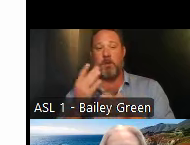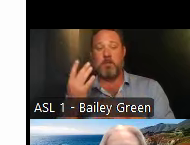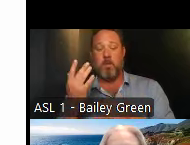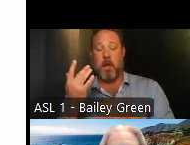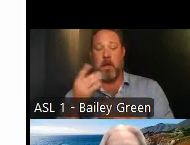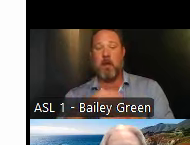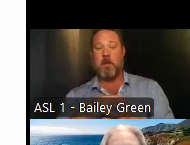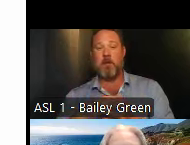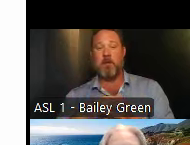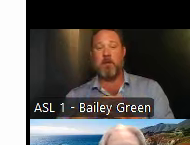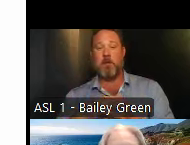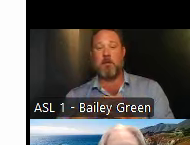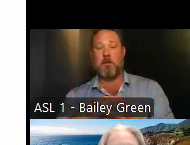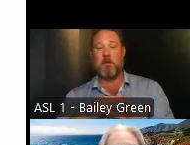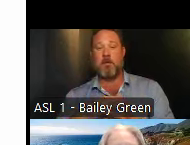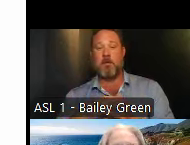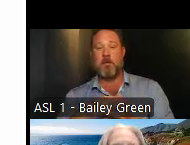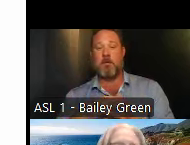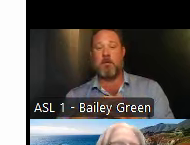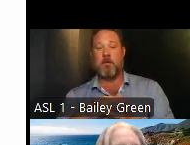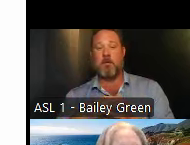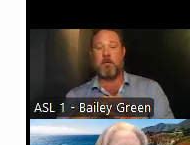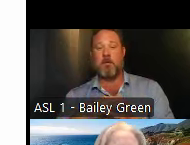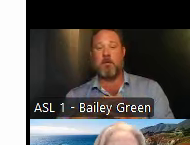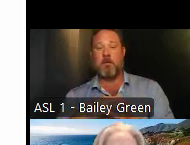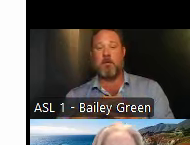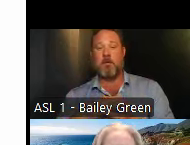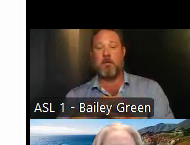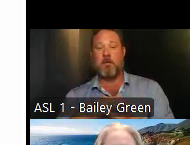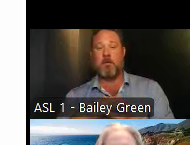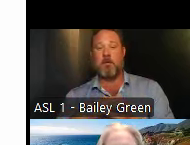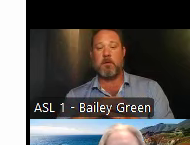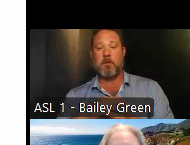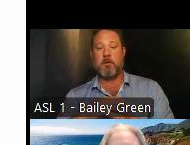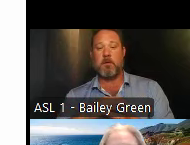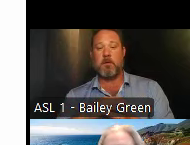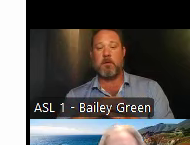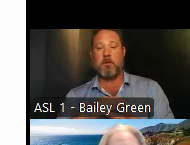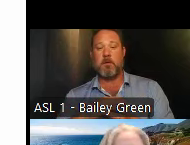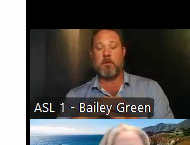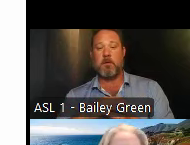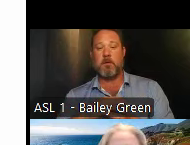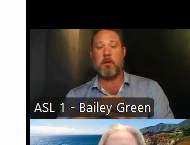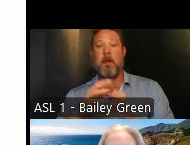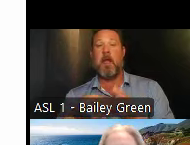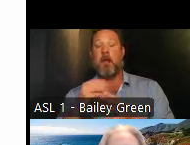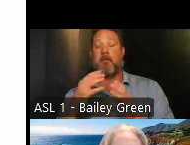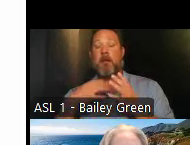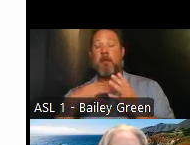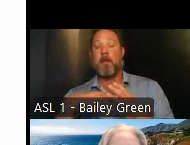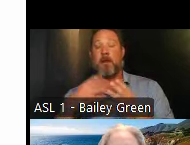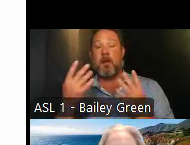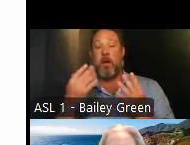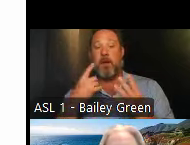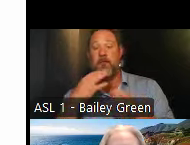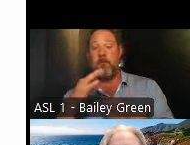as well. So we are very close to the finish line with this legislation, out of the committees on the Senate side, waiting for a vote